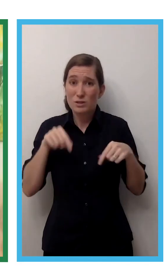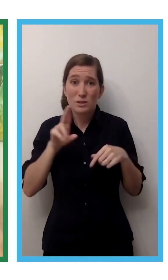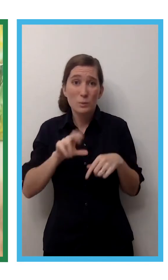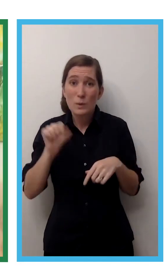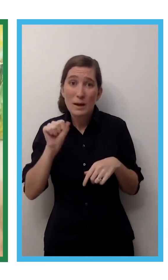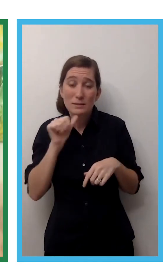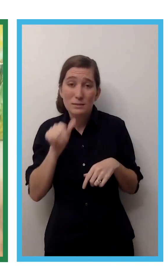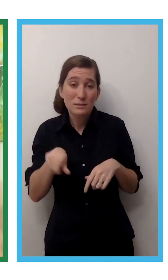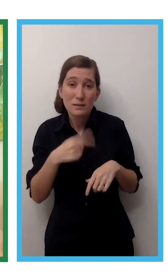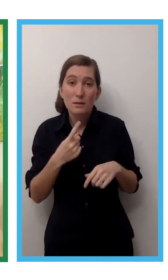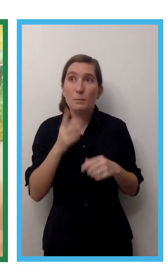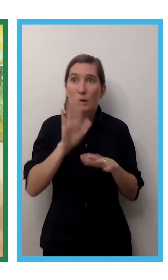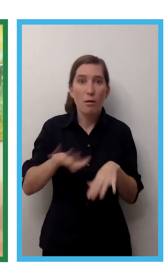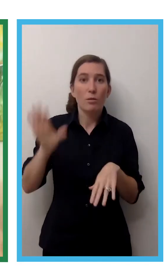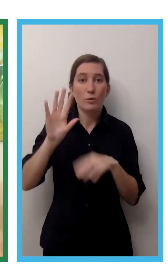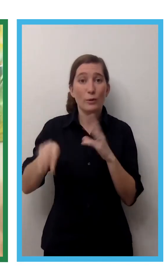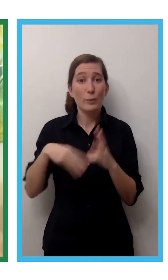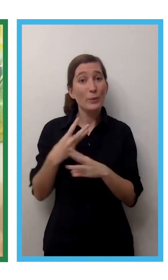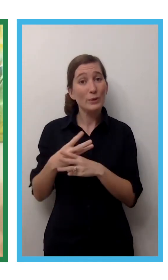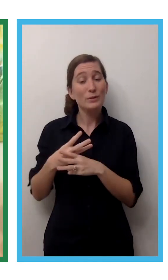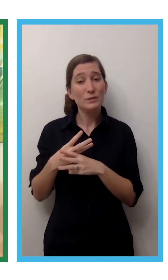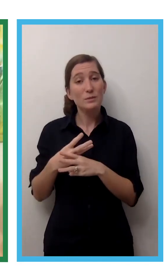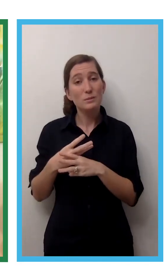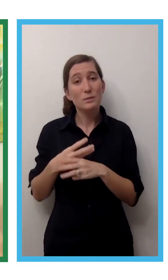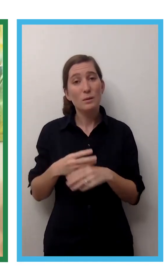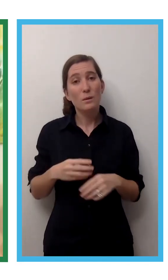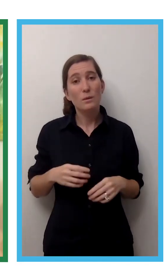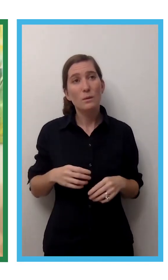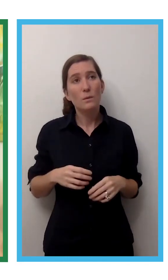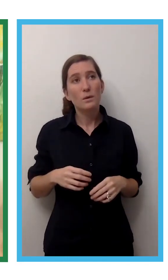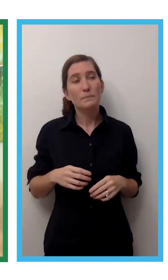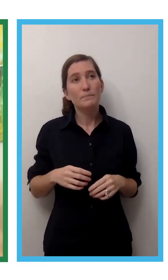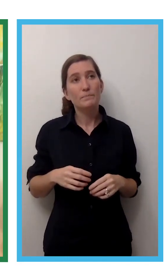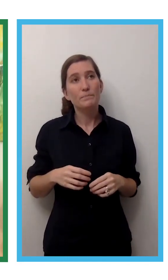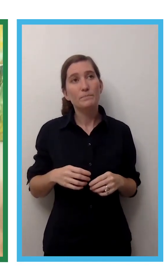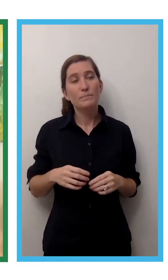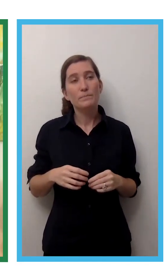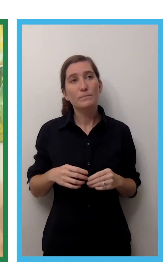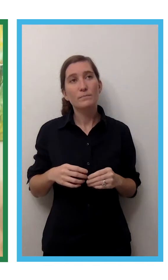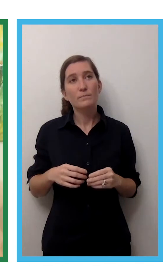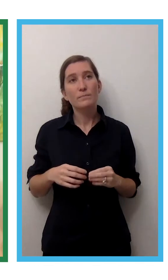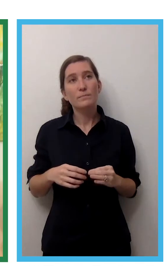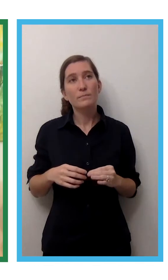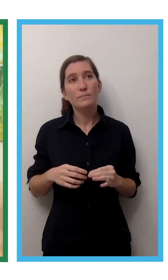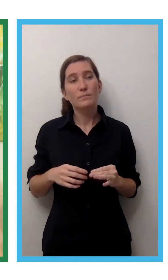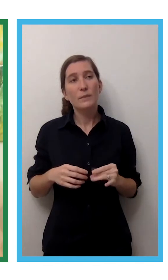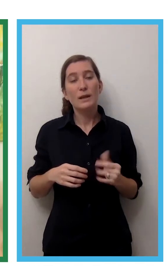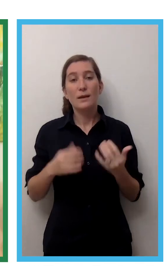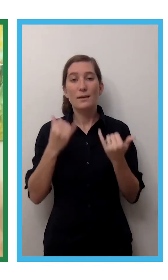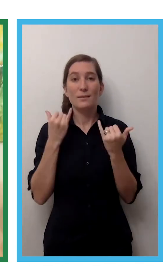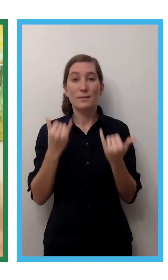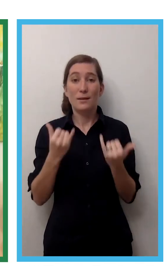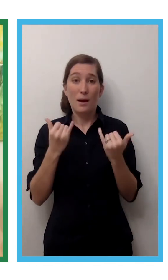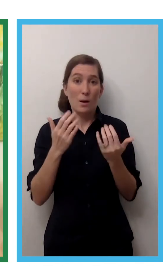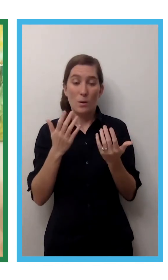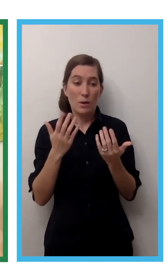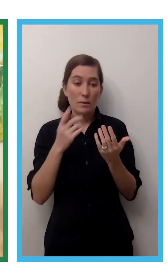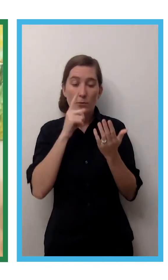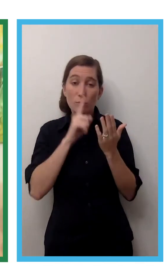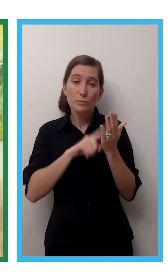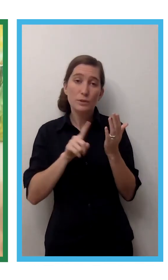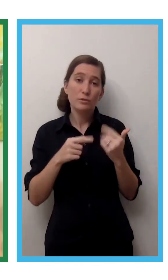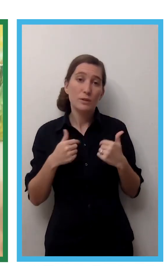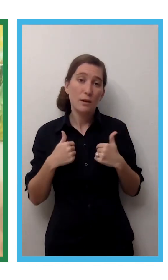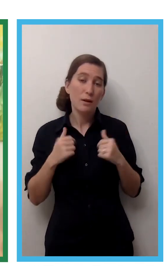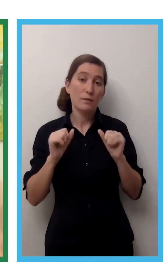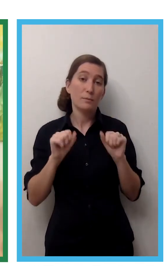cases now, you have the amount of research that I have been able to read and see in